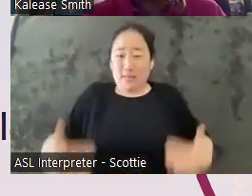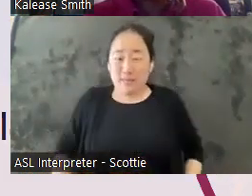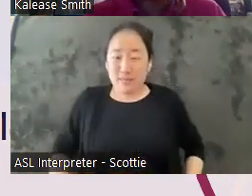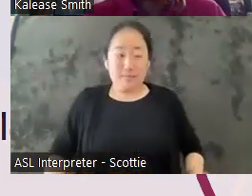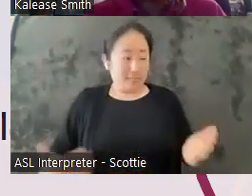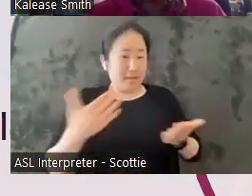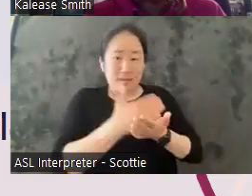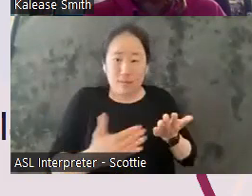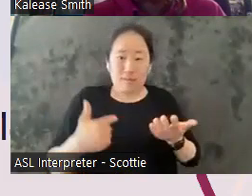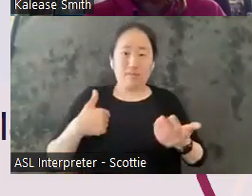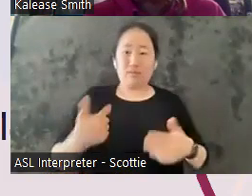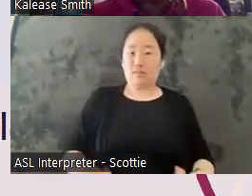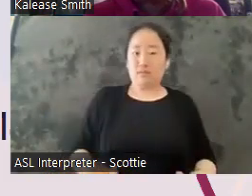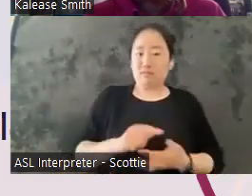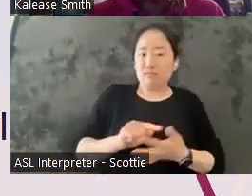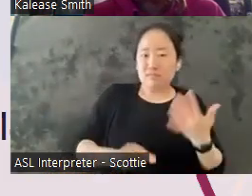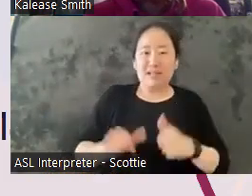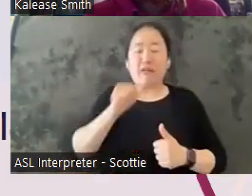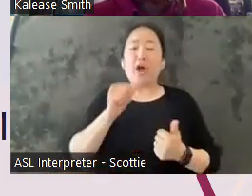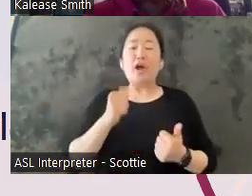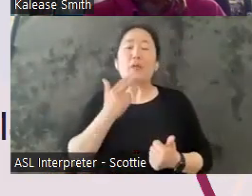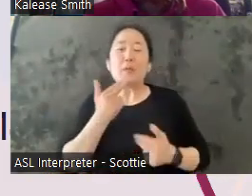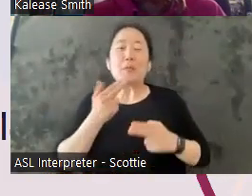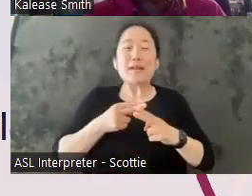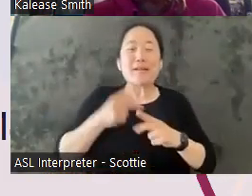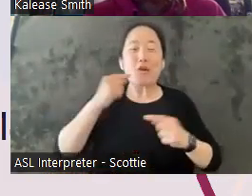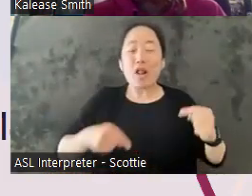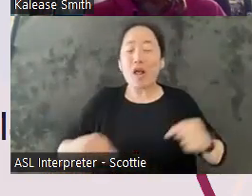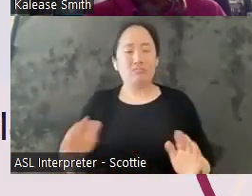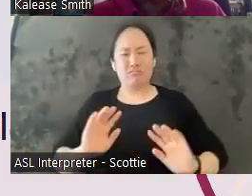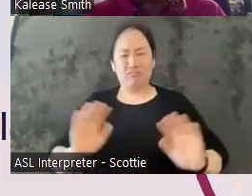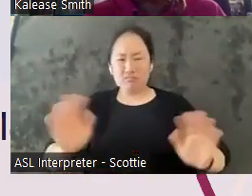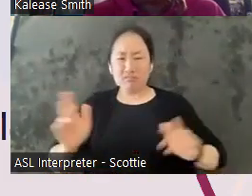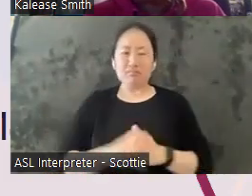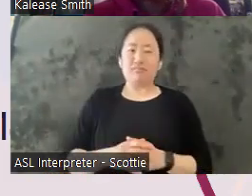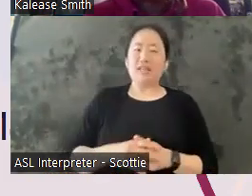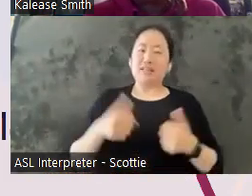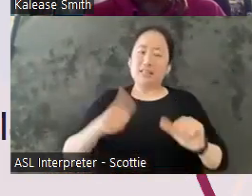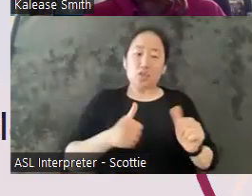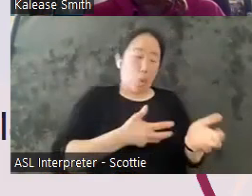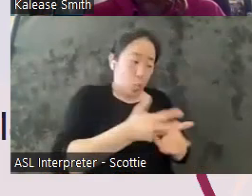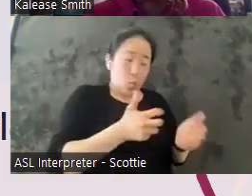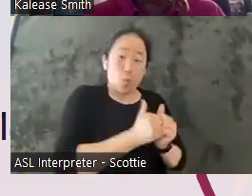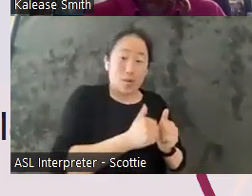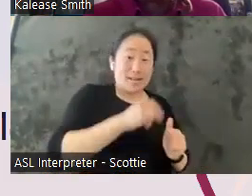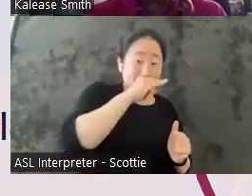these conversations early, and then trying to bring this out within your other relationships as well.